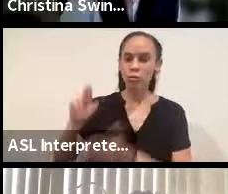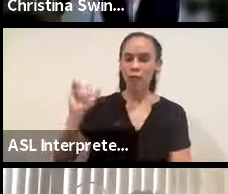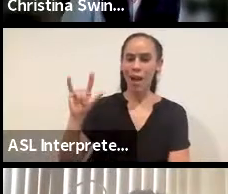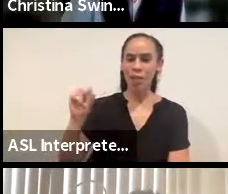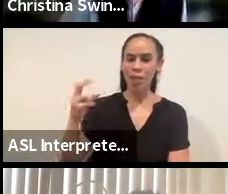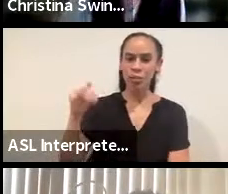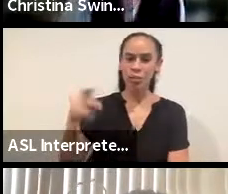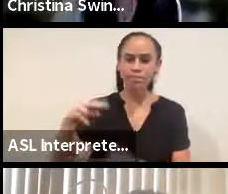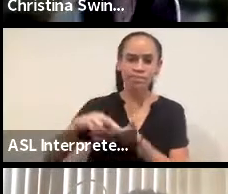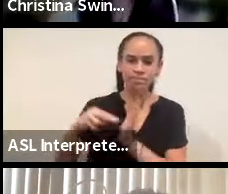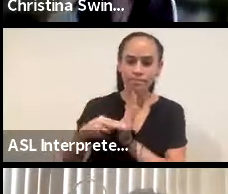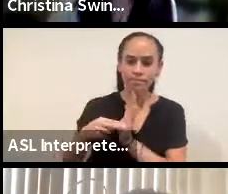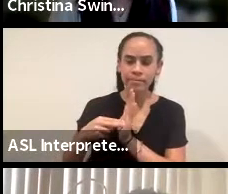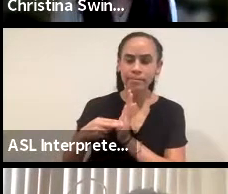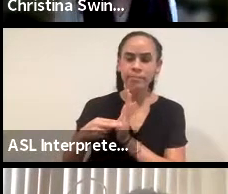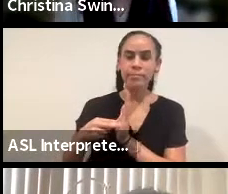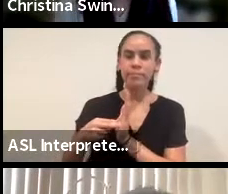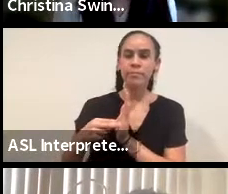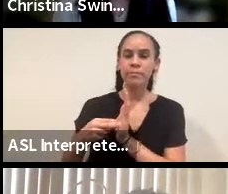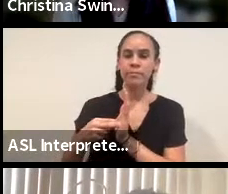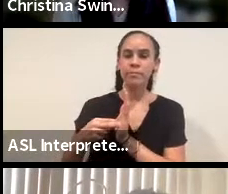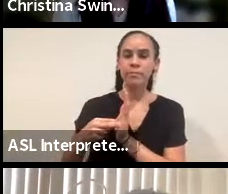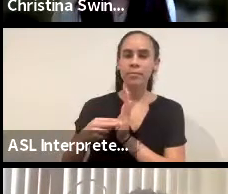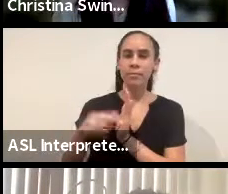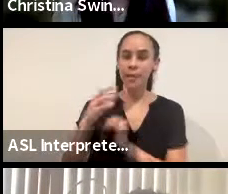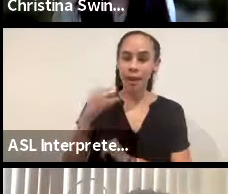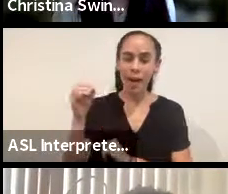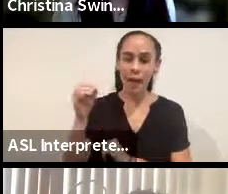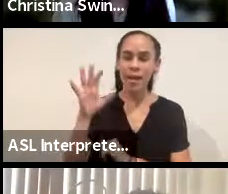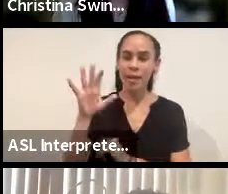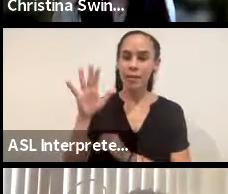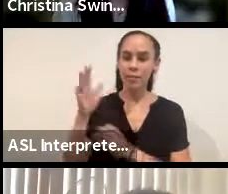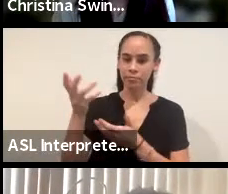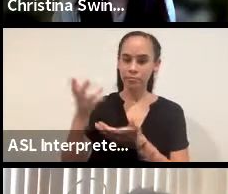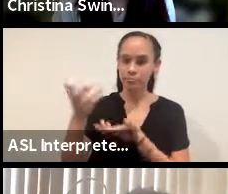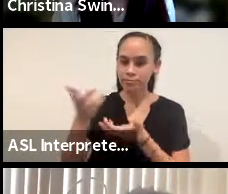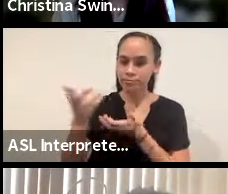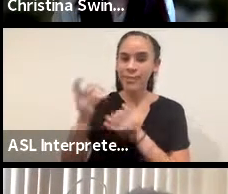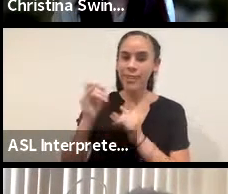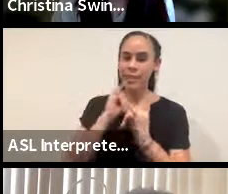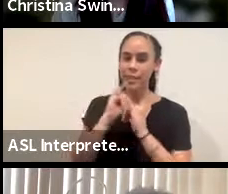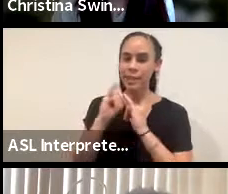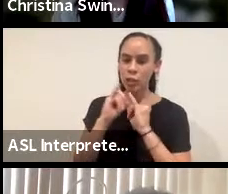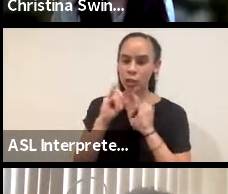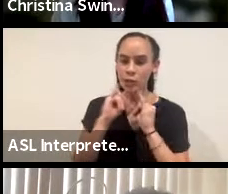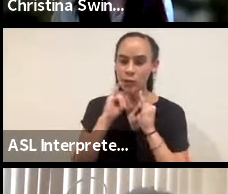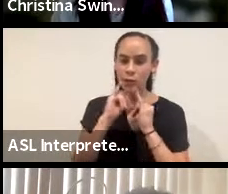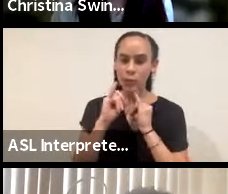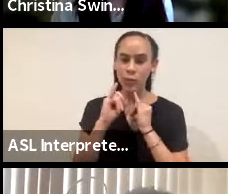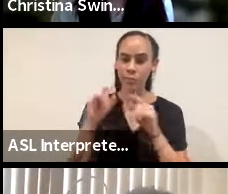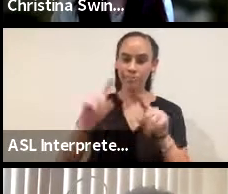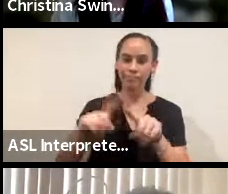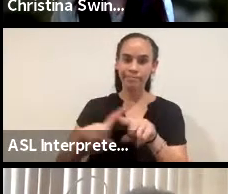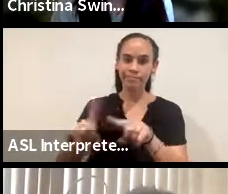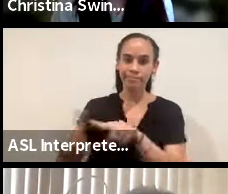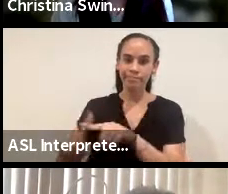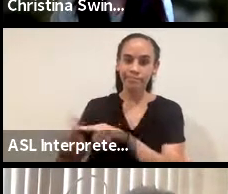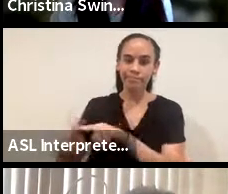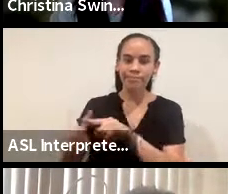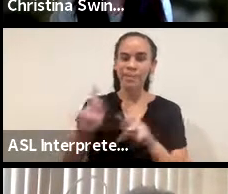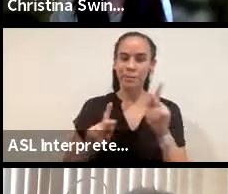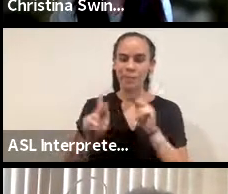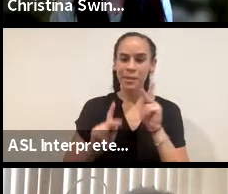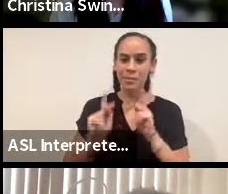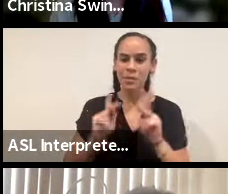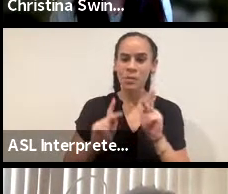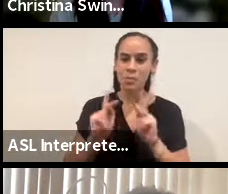them. Also, intimately interviewed about 50 different people as research for the book, and then conducted a literature of